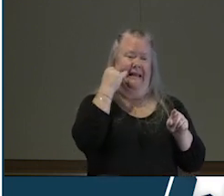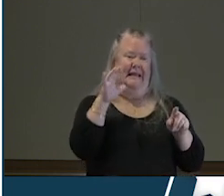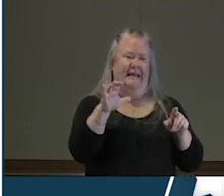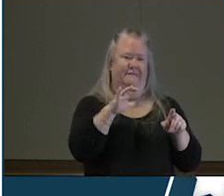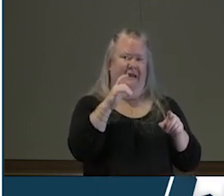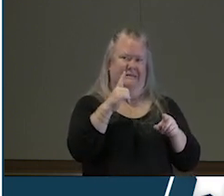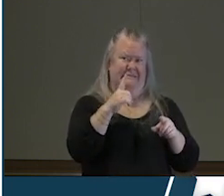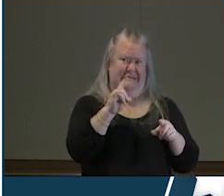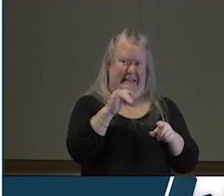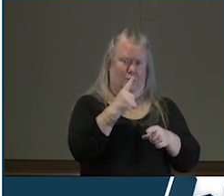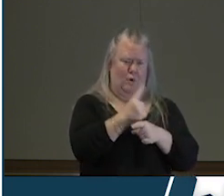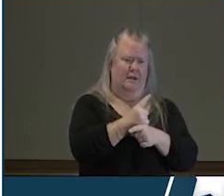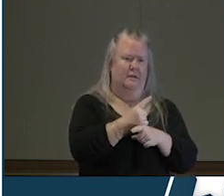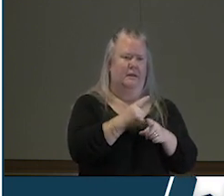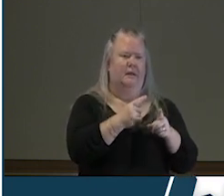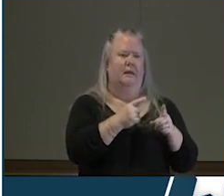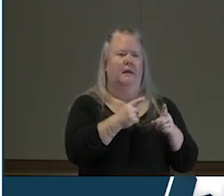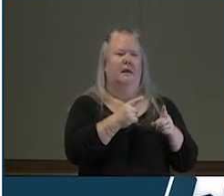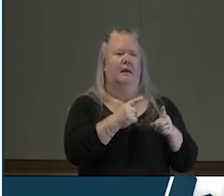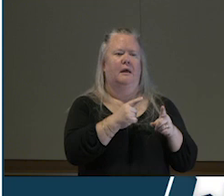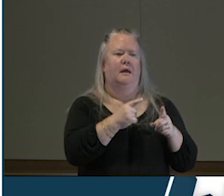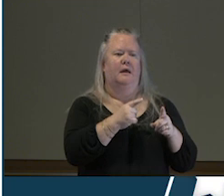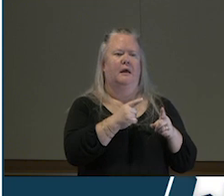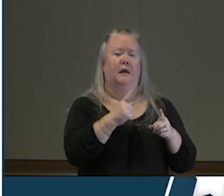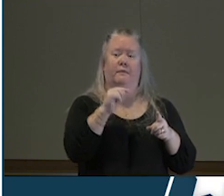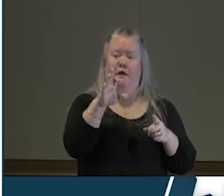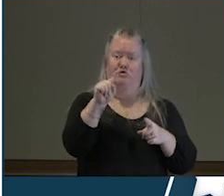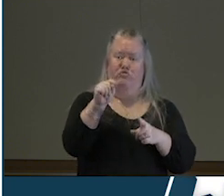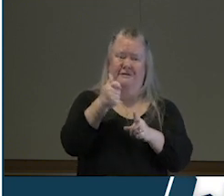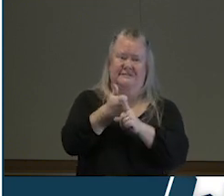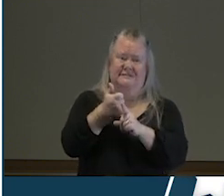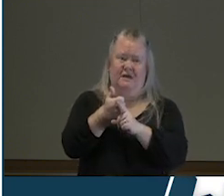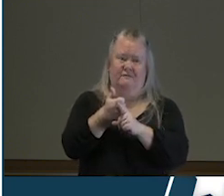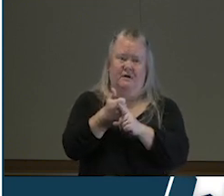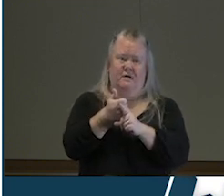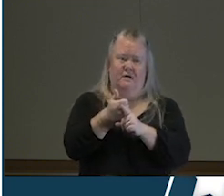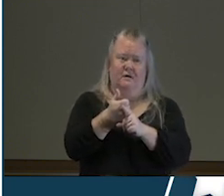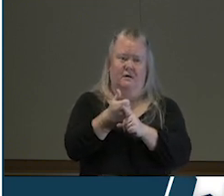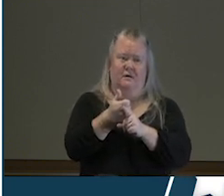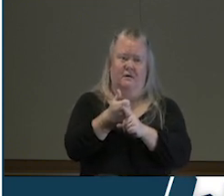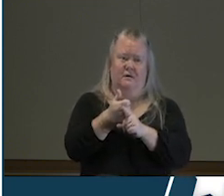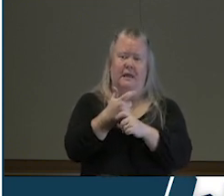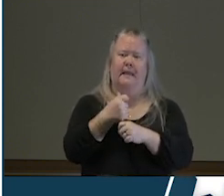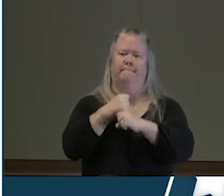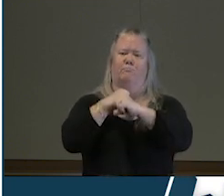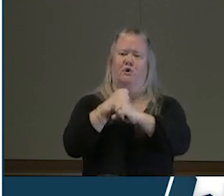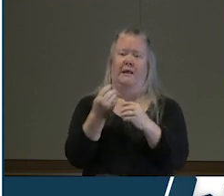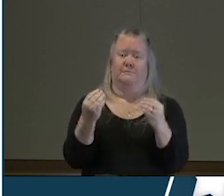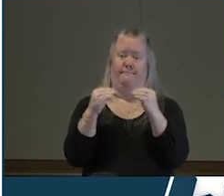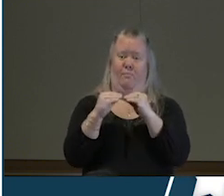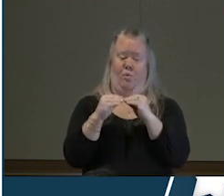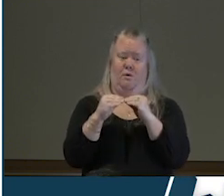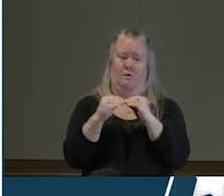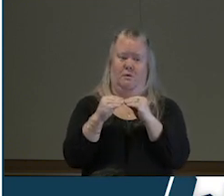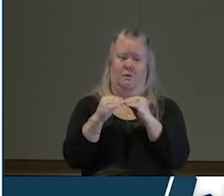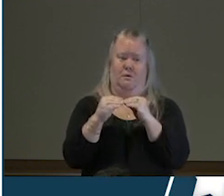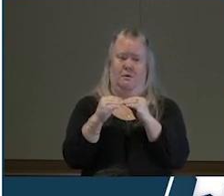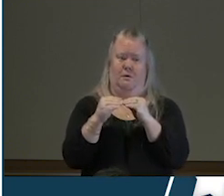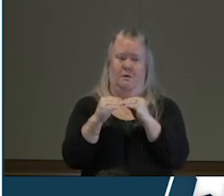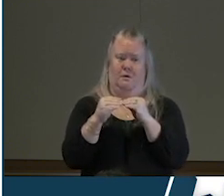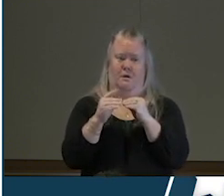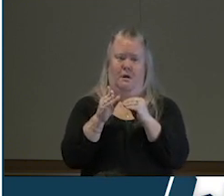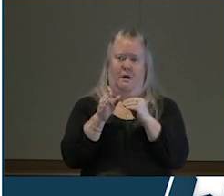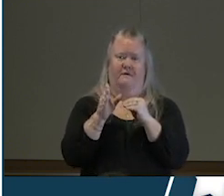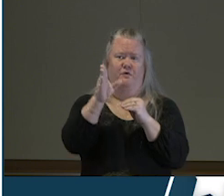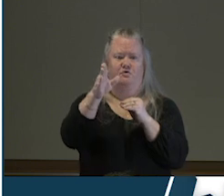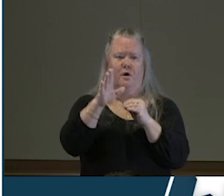right, because the trust, protects more the future